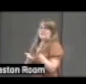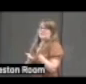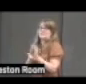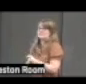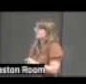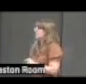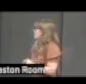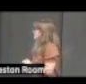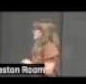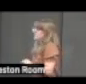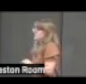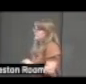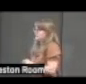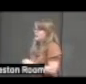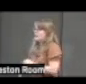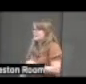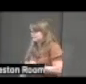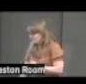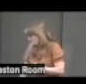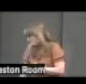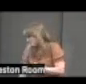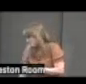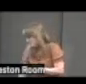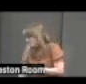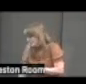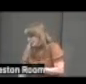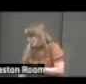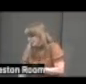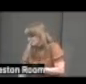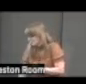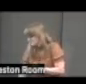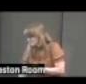and artificially inseminate them if they're not naturally breeding.